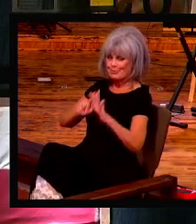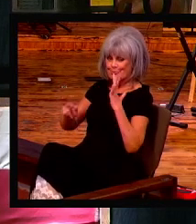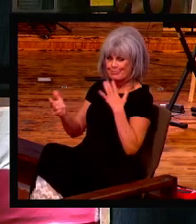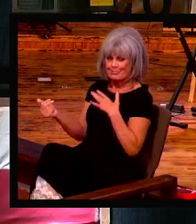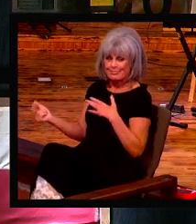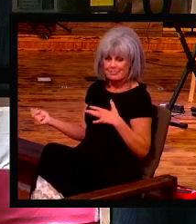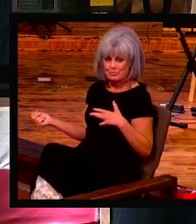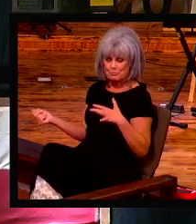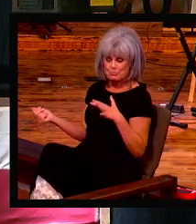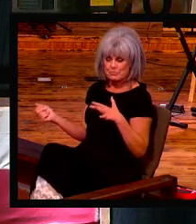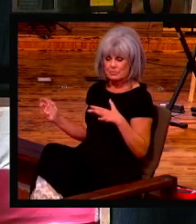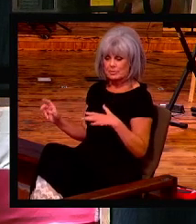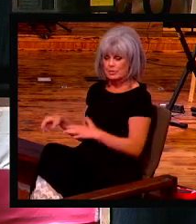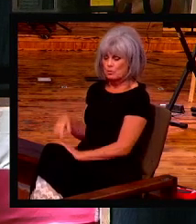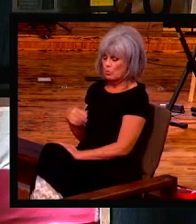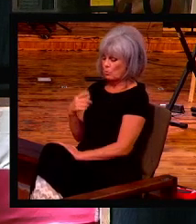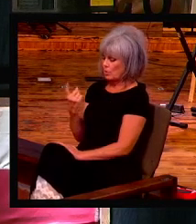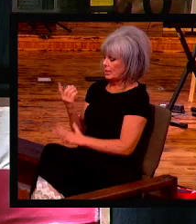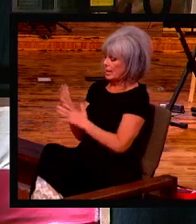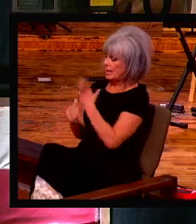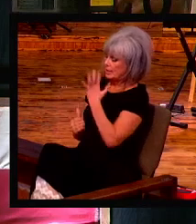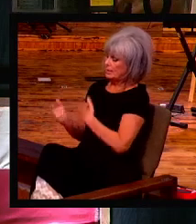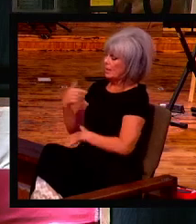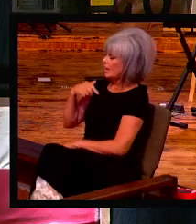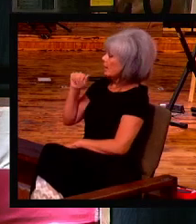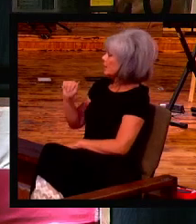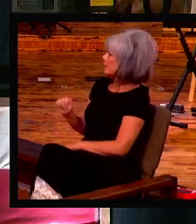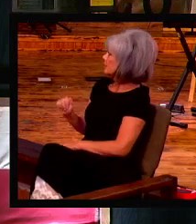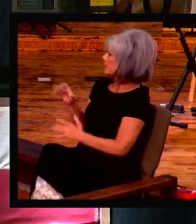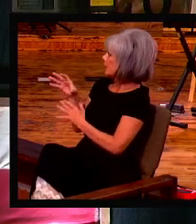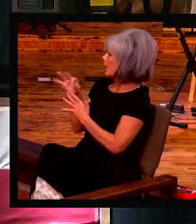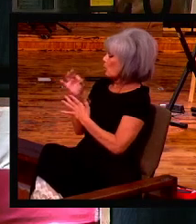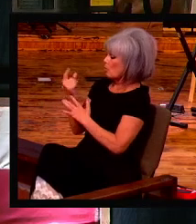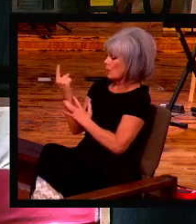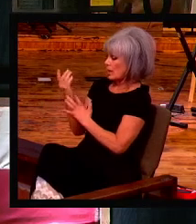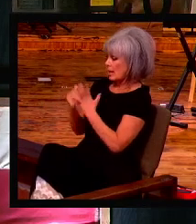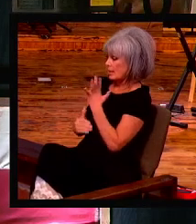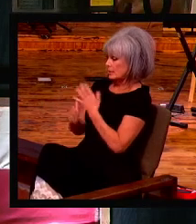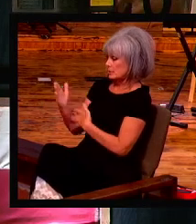Confidants, usually you can count on one hand. I can count mine on one hand.